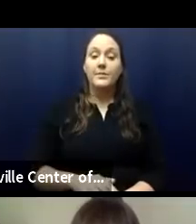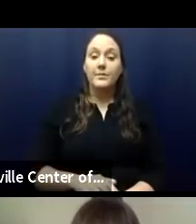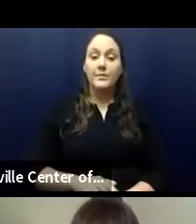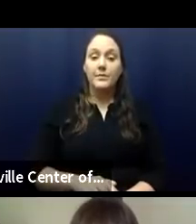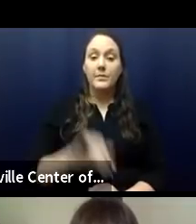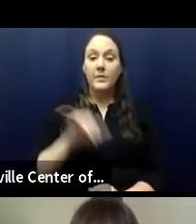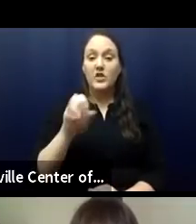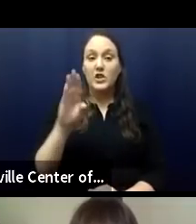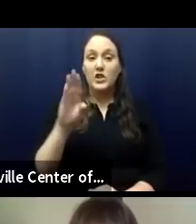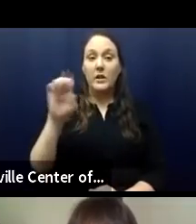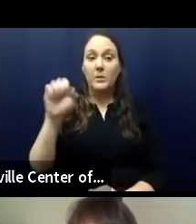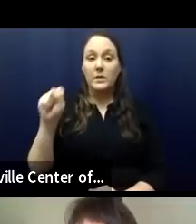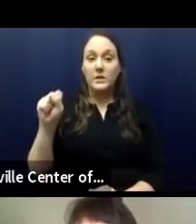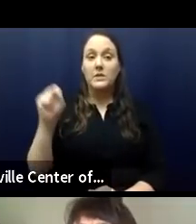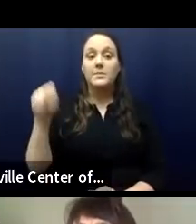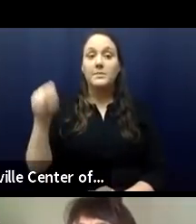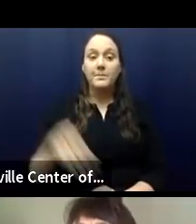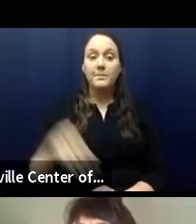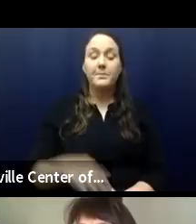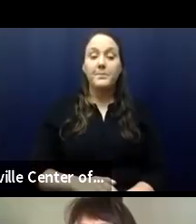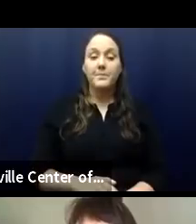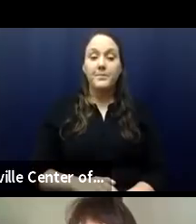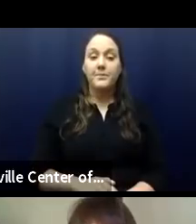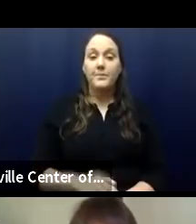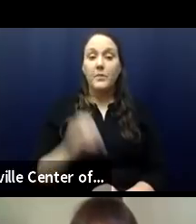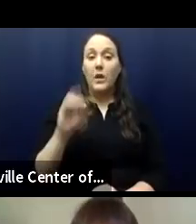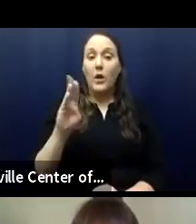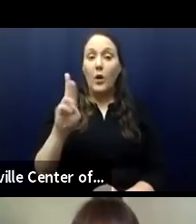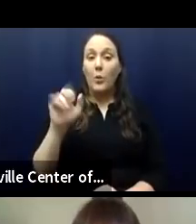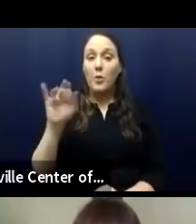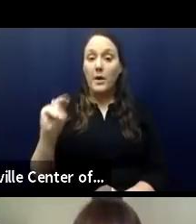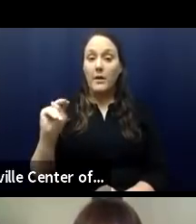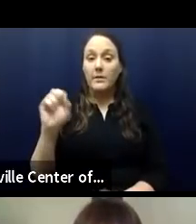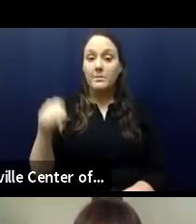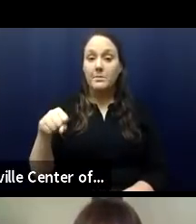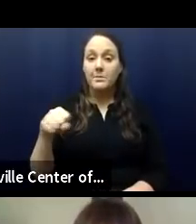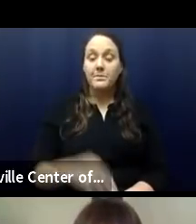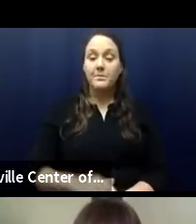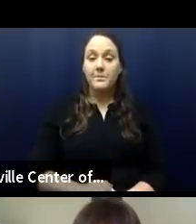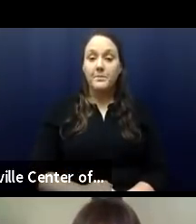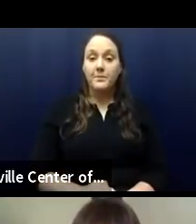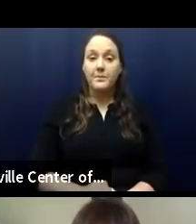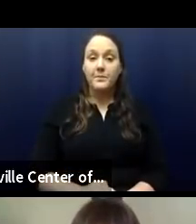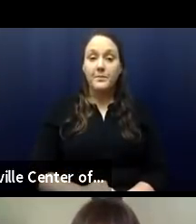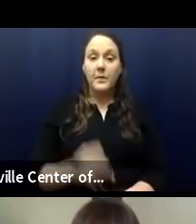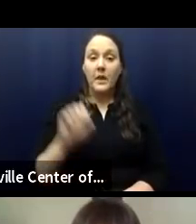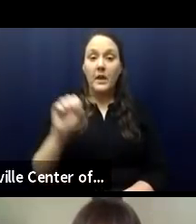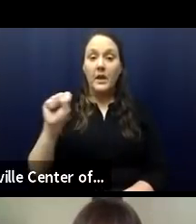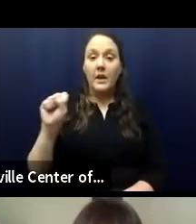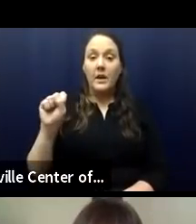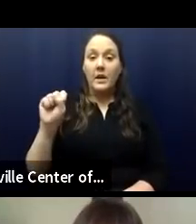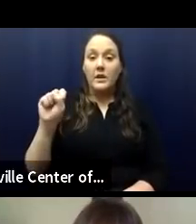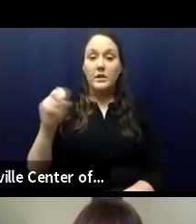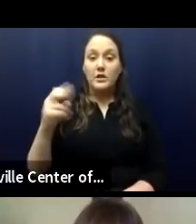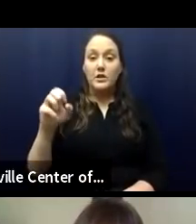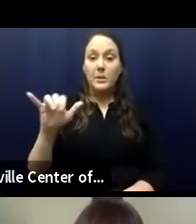Jacobs, Yes. O'Brien, Yes. Shamia,